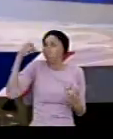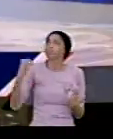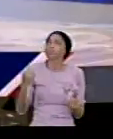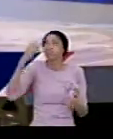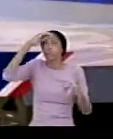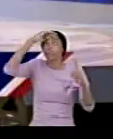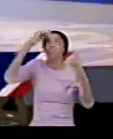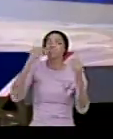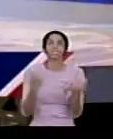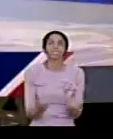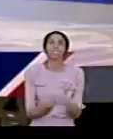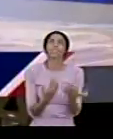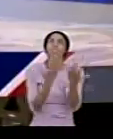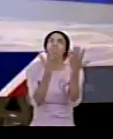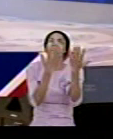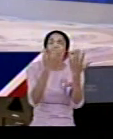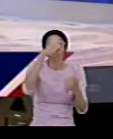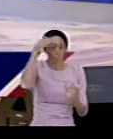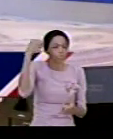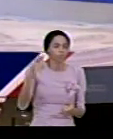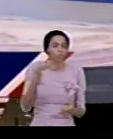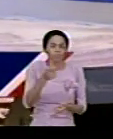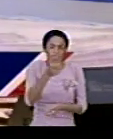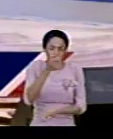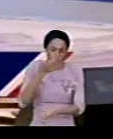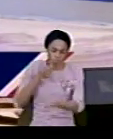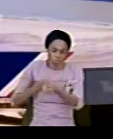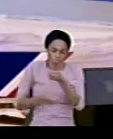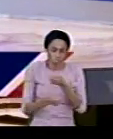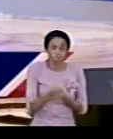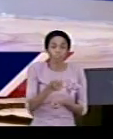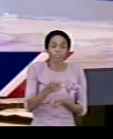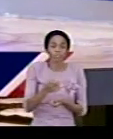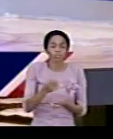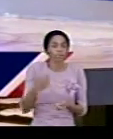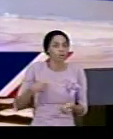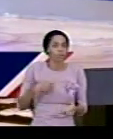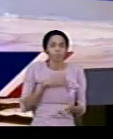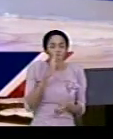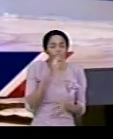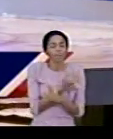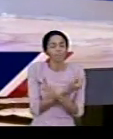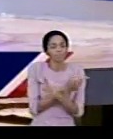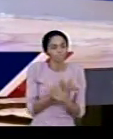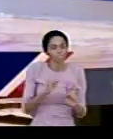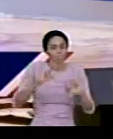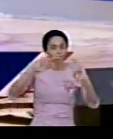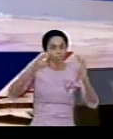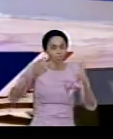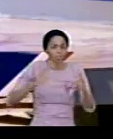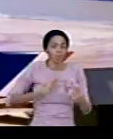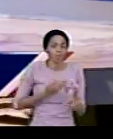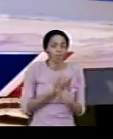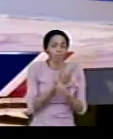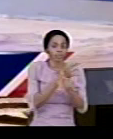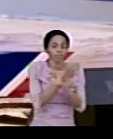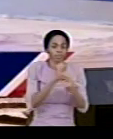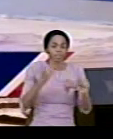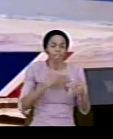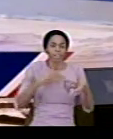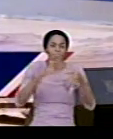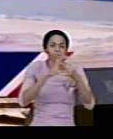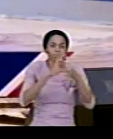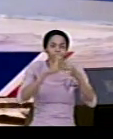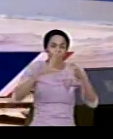sacrifice, because of his substitution, we're now redeemed. Our redemption and release